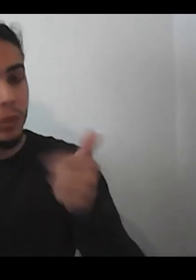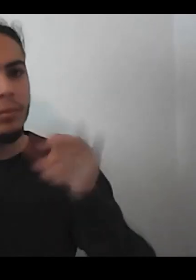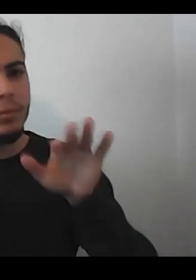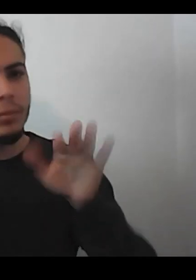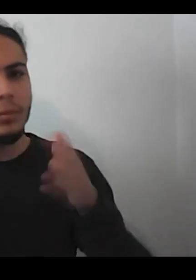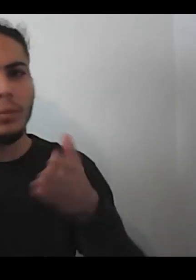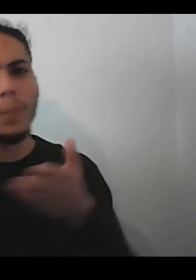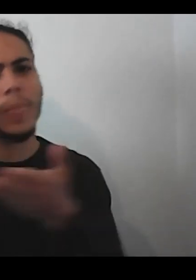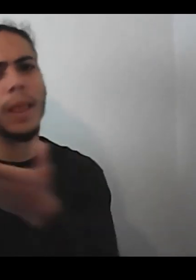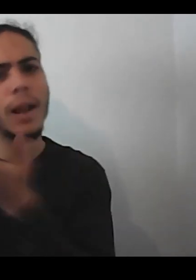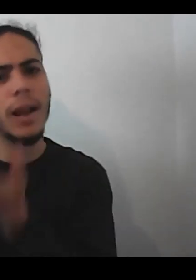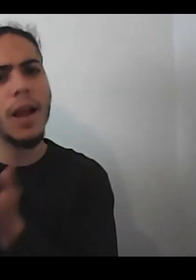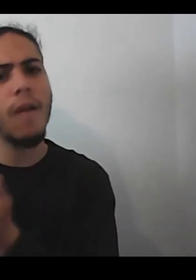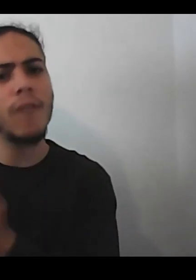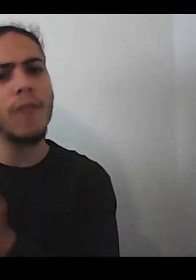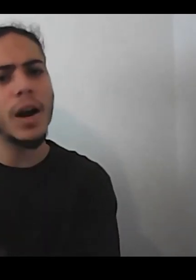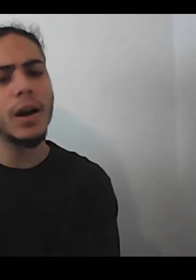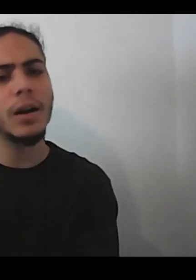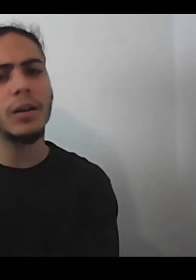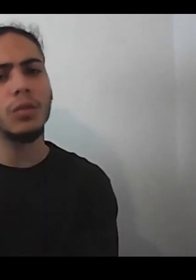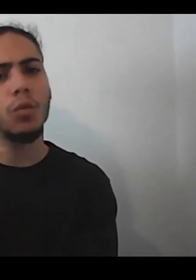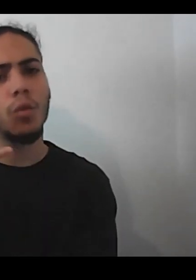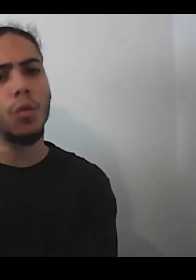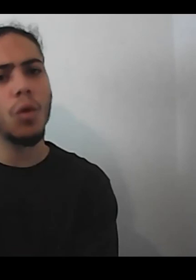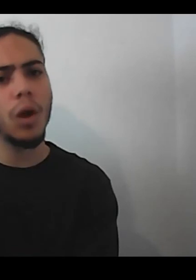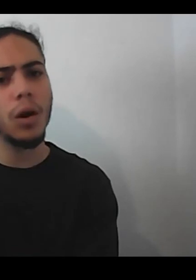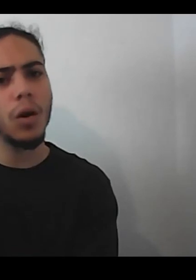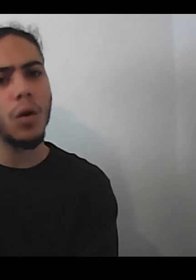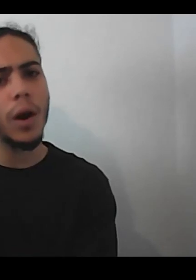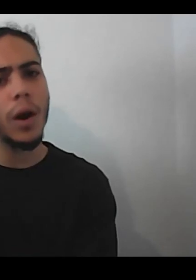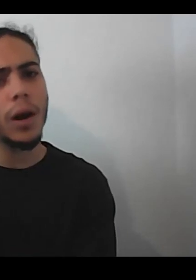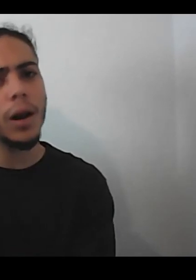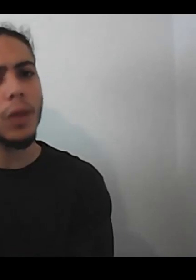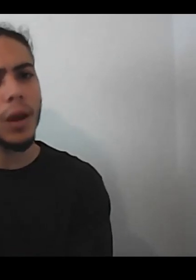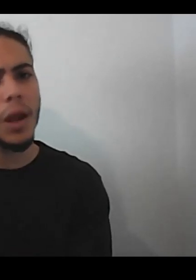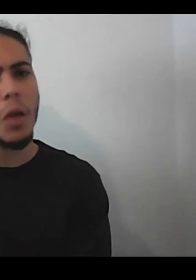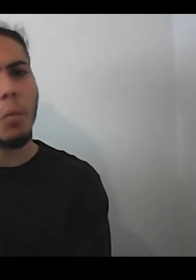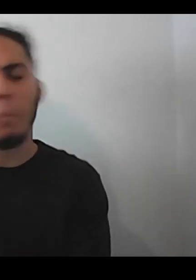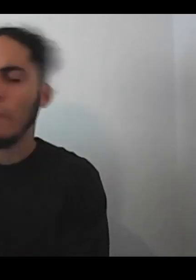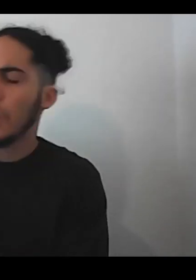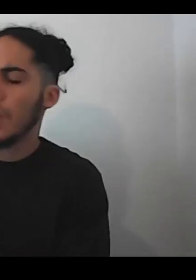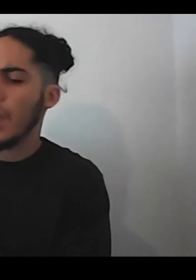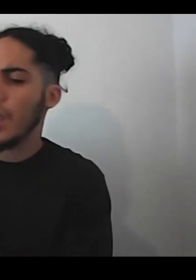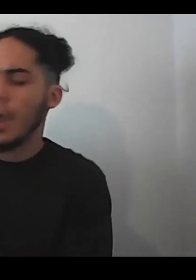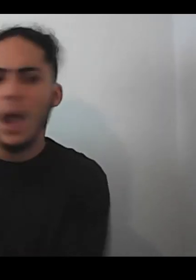of 2023. I was wondering about the avatar.